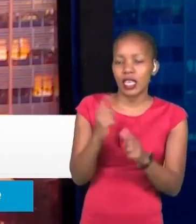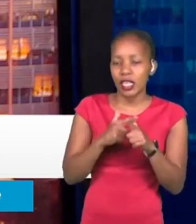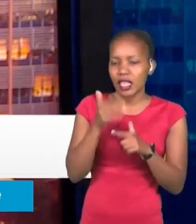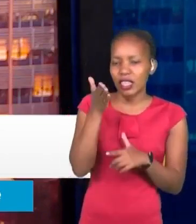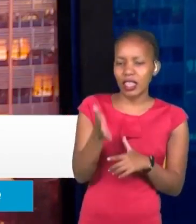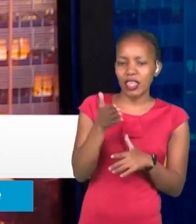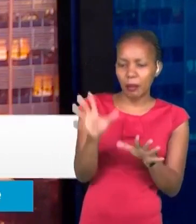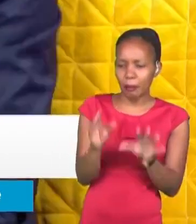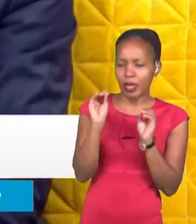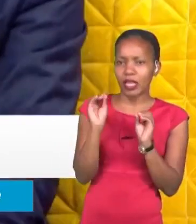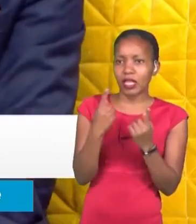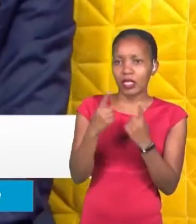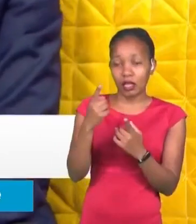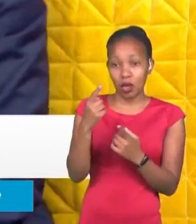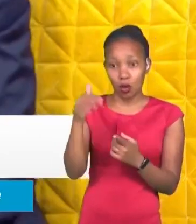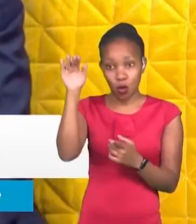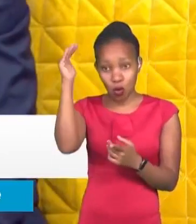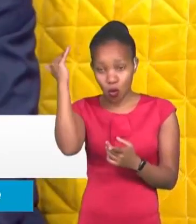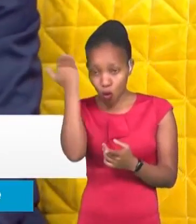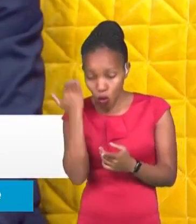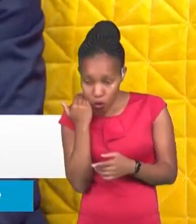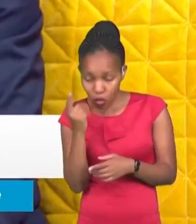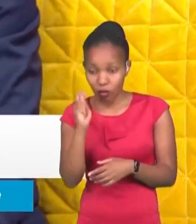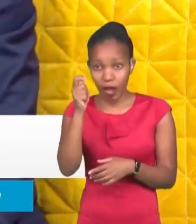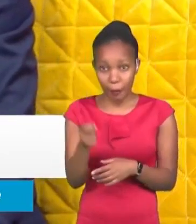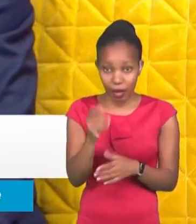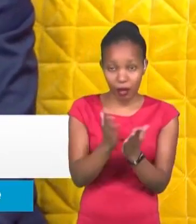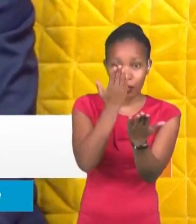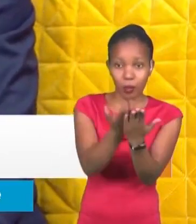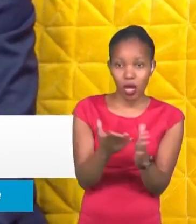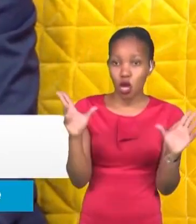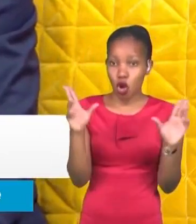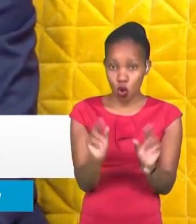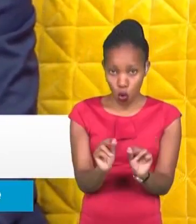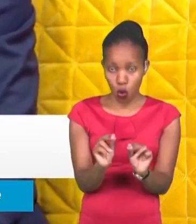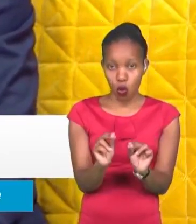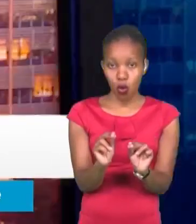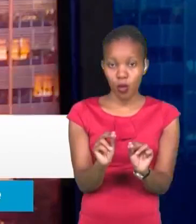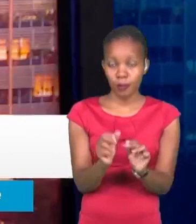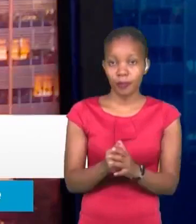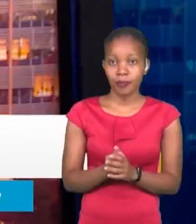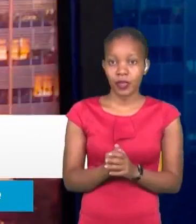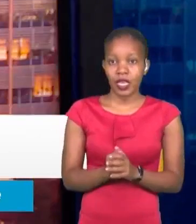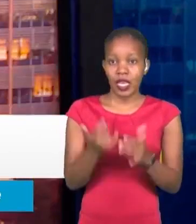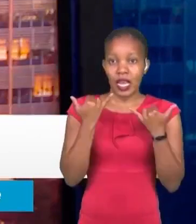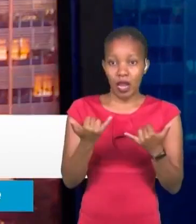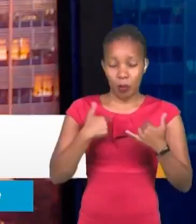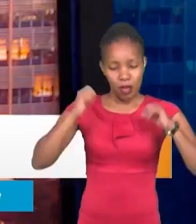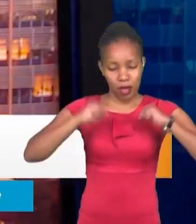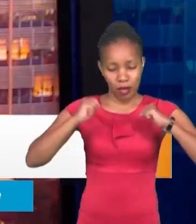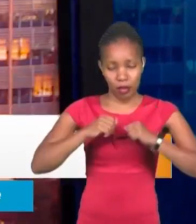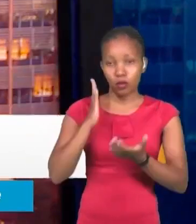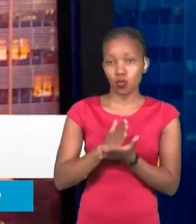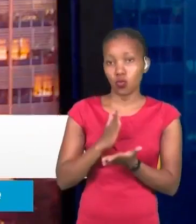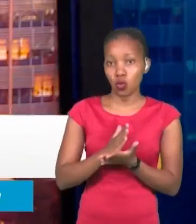picked and said that the Court of Appeal actually proposed. It did not propose a particular age, if you read that decision. Now, I am in total agreement